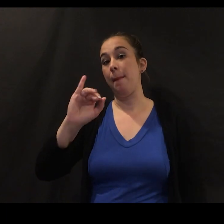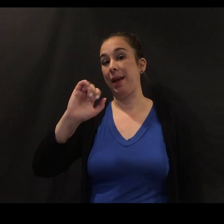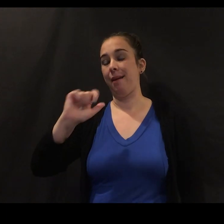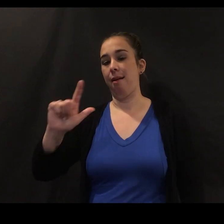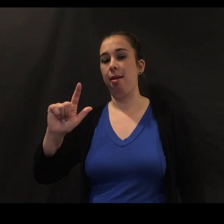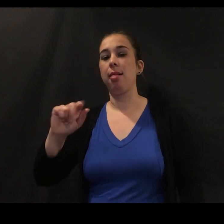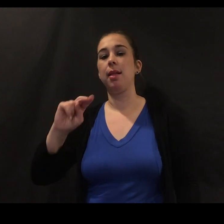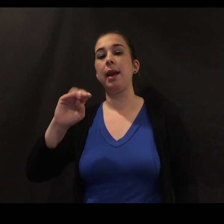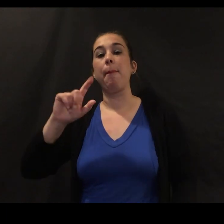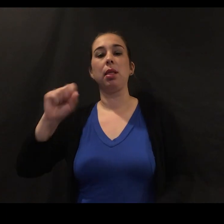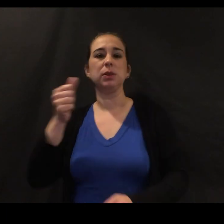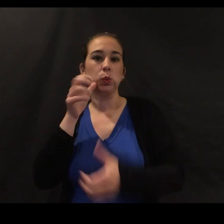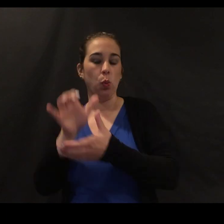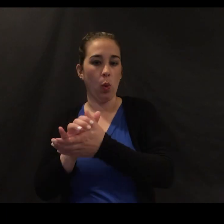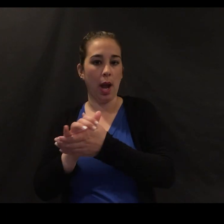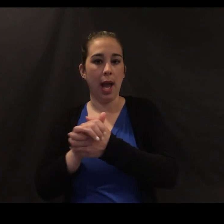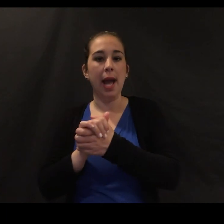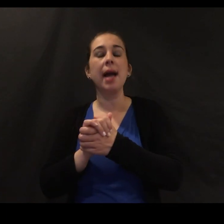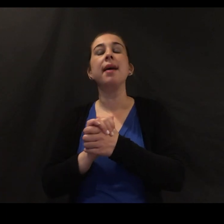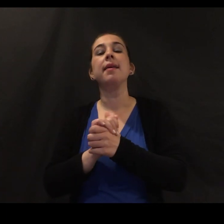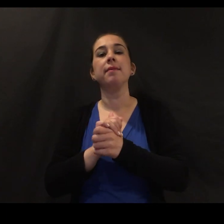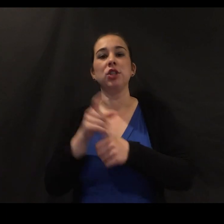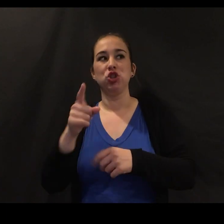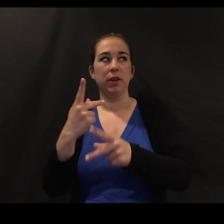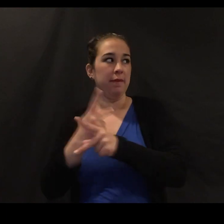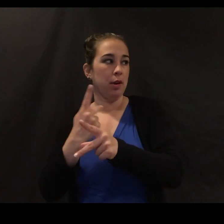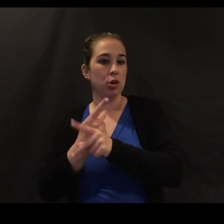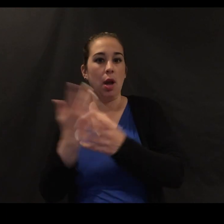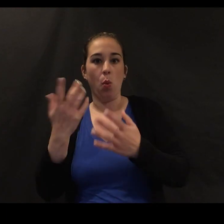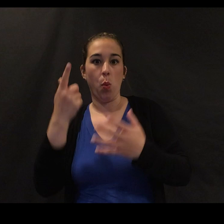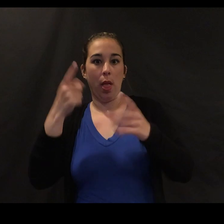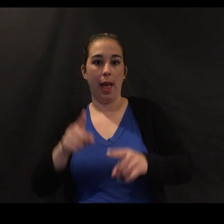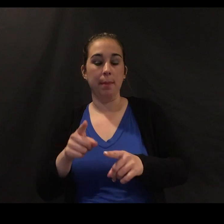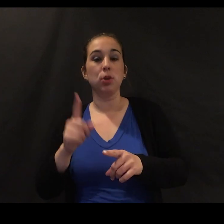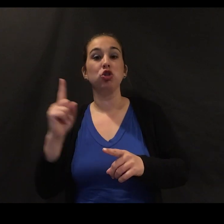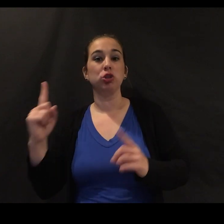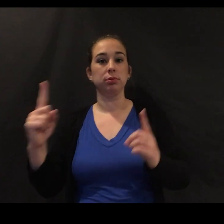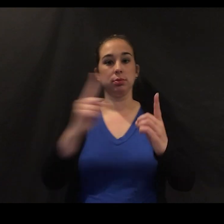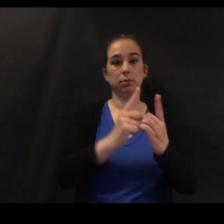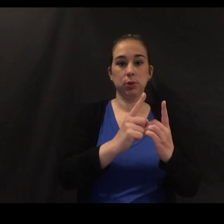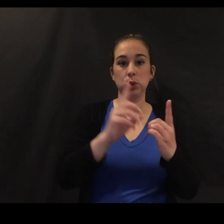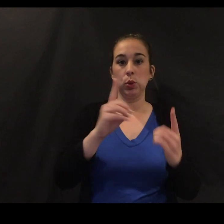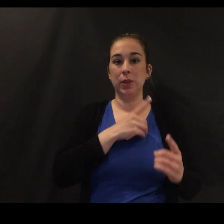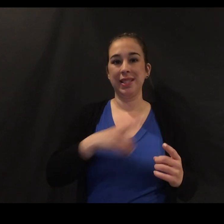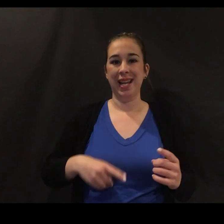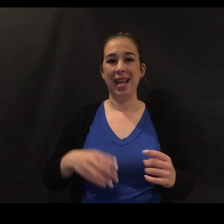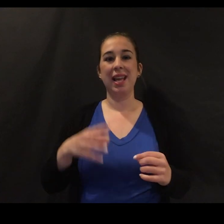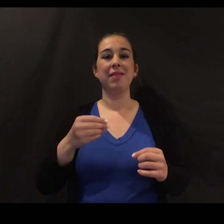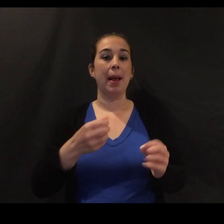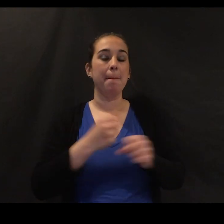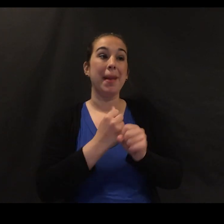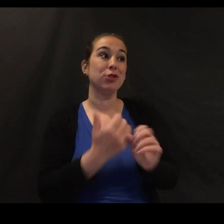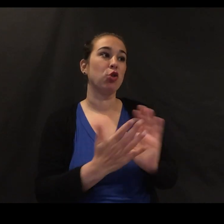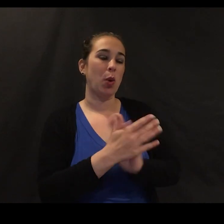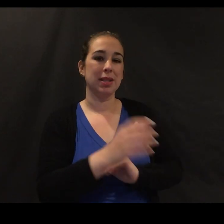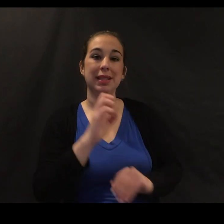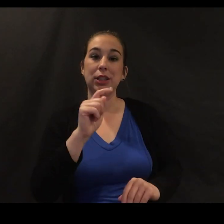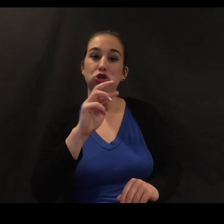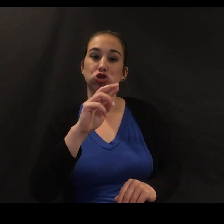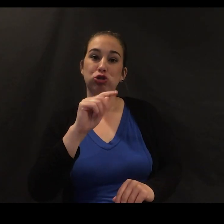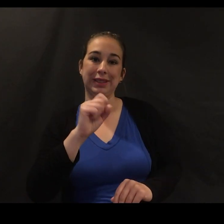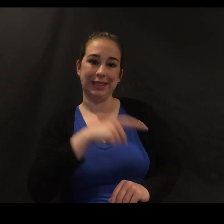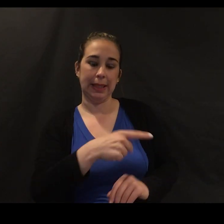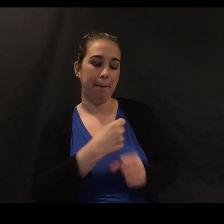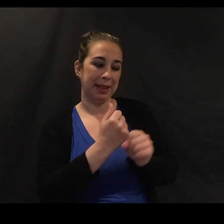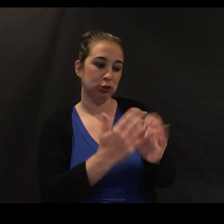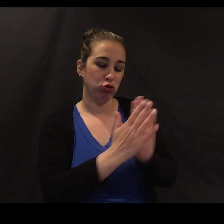wife, finds out what's going to occur, and she goes to David and she entreats David. David, would you please not